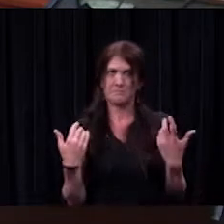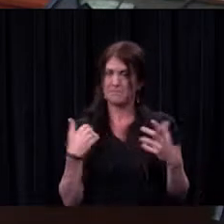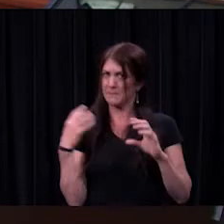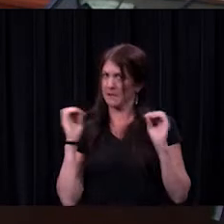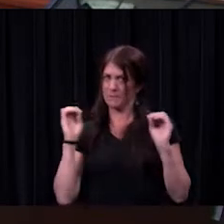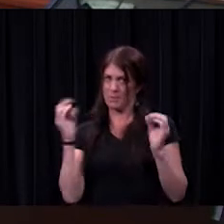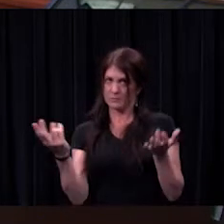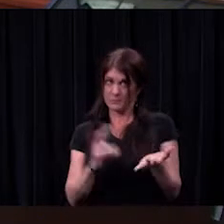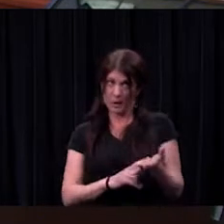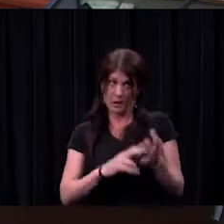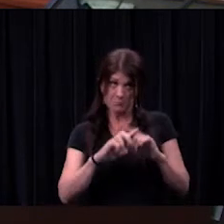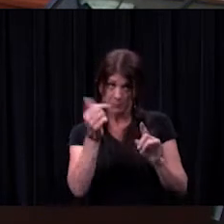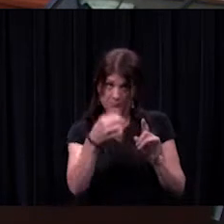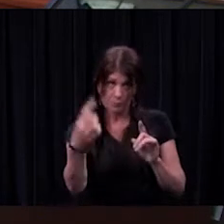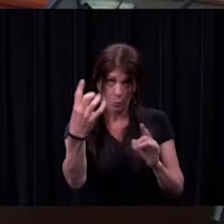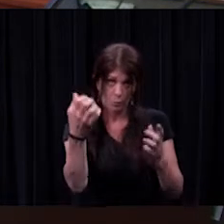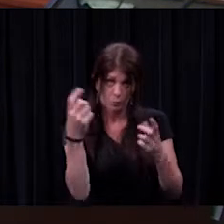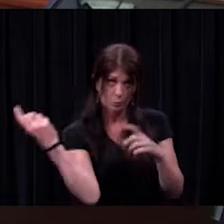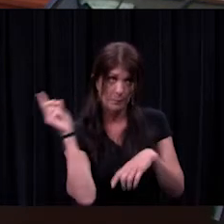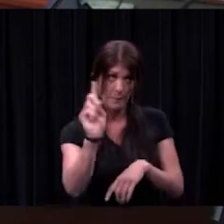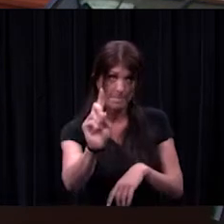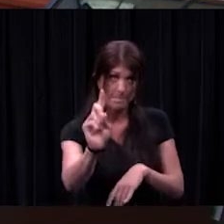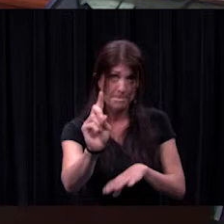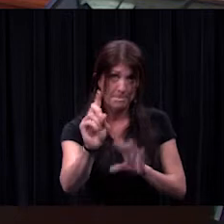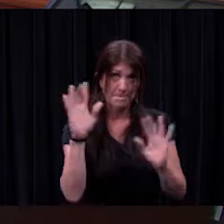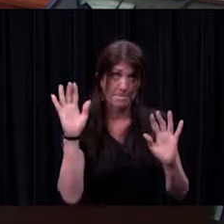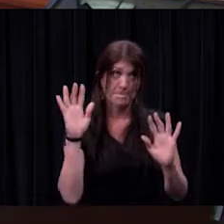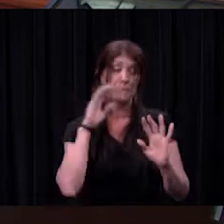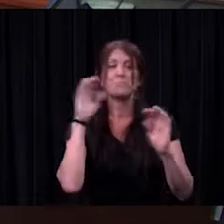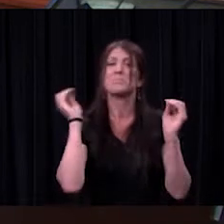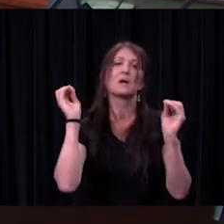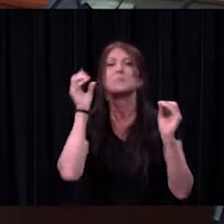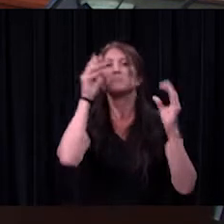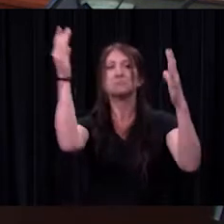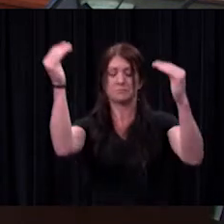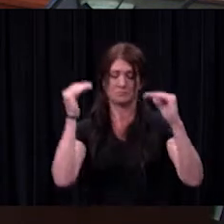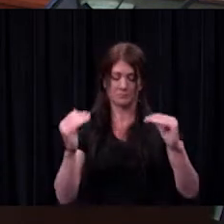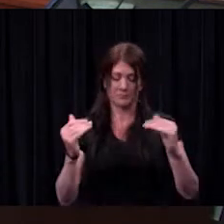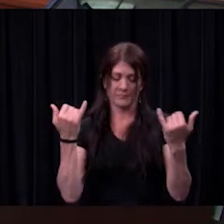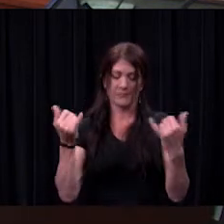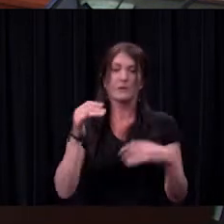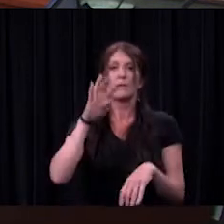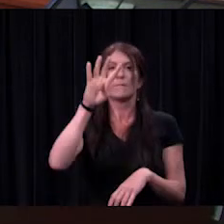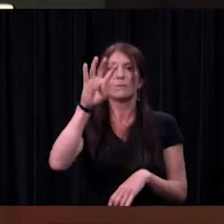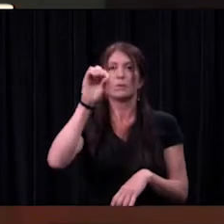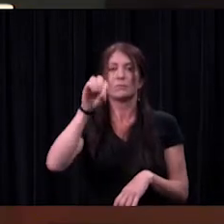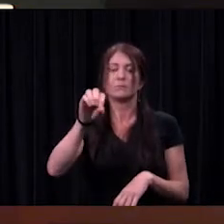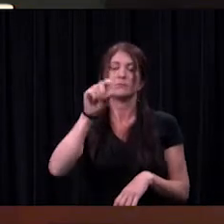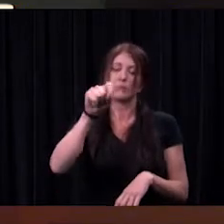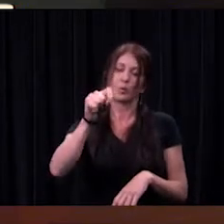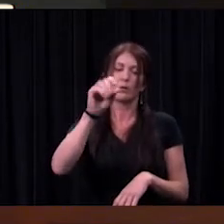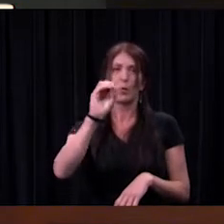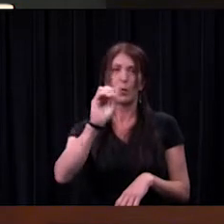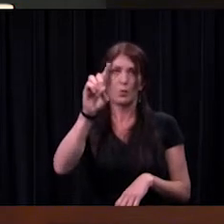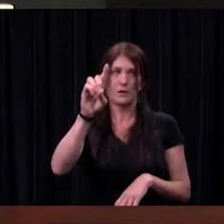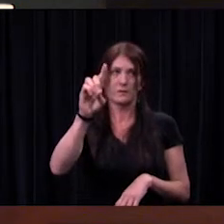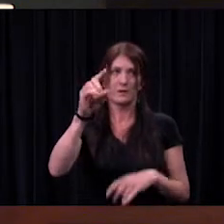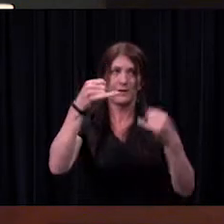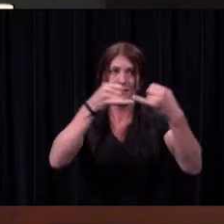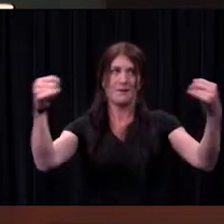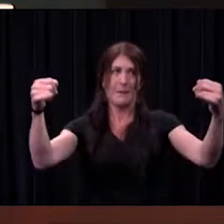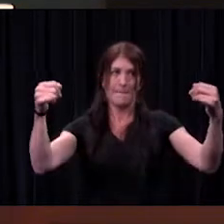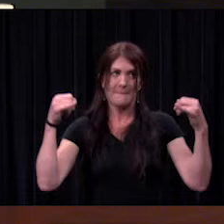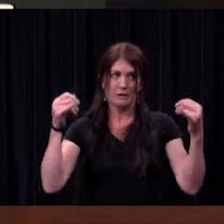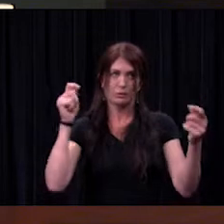No? Okay. Moving along to 4.01, boundary adjustments for Regency Park